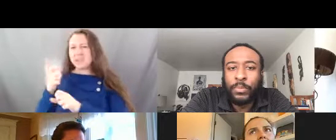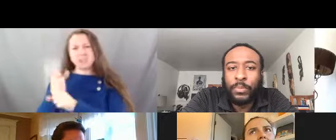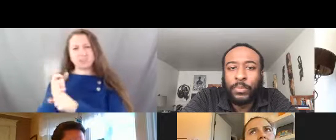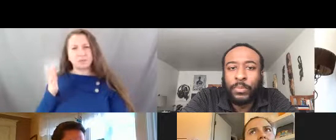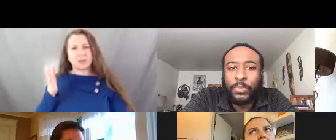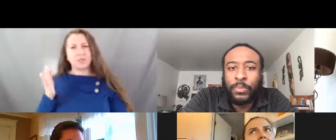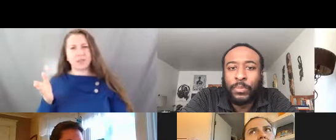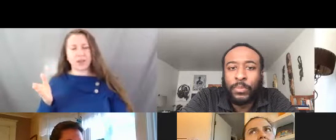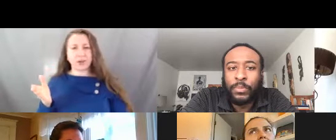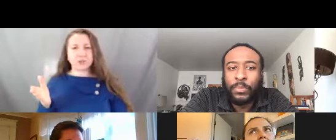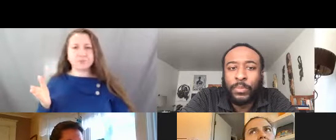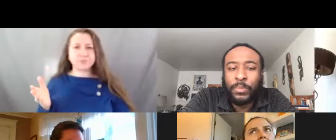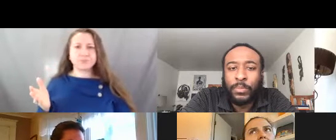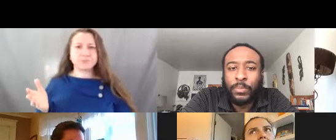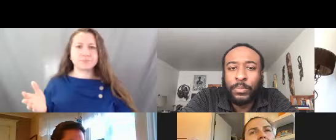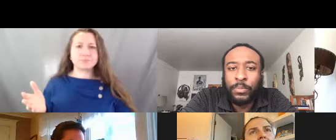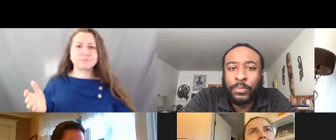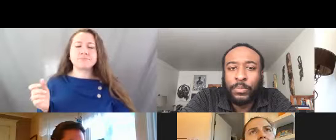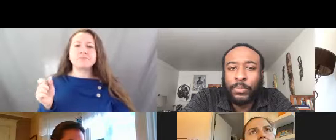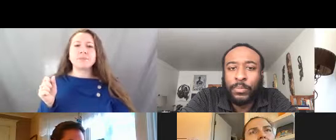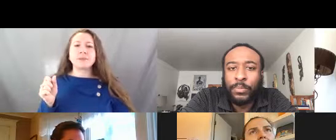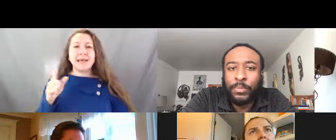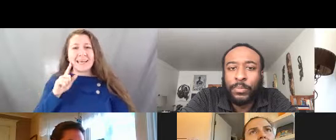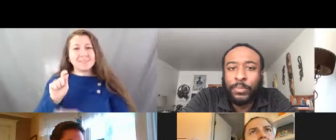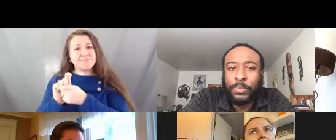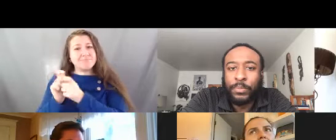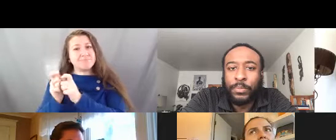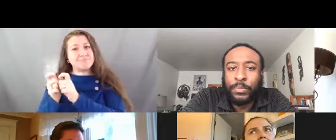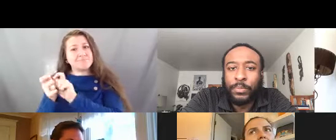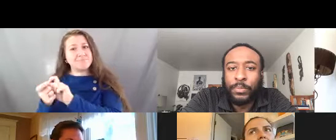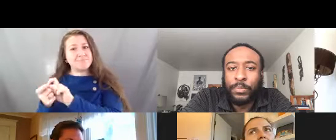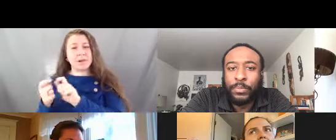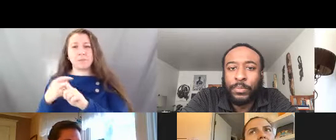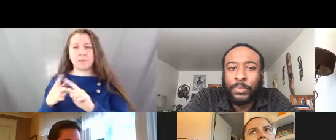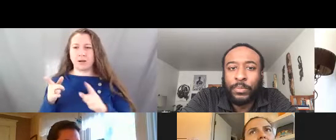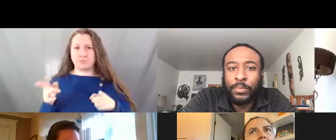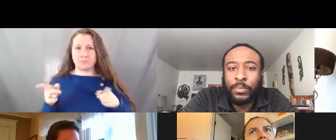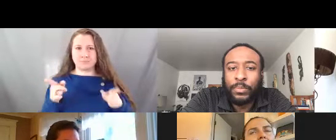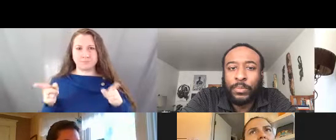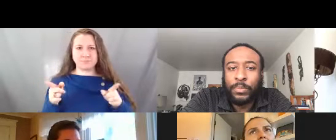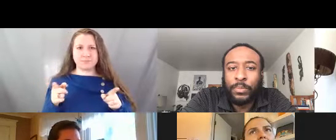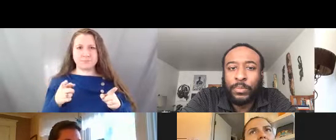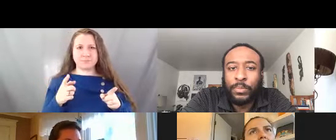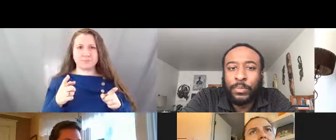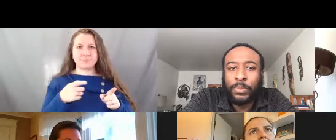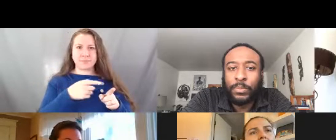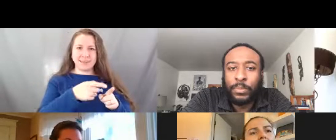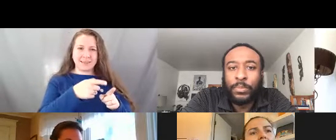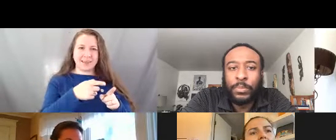definitely evolved. But over here, obviously, because it was a little bit more evolved than IIT Dubai, because obviously it's an older